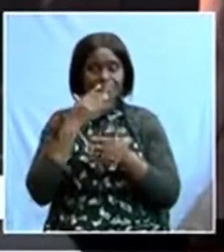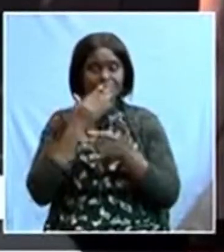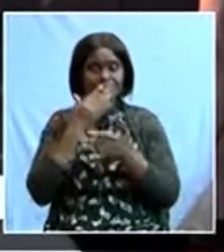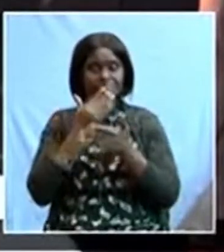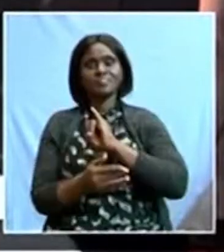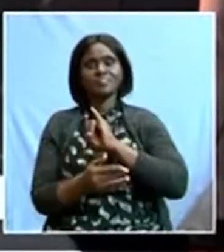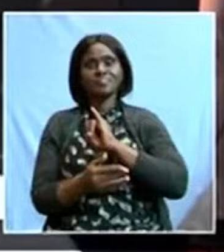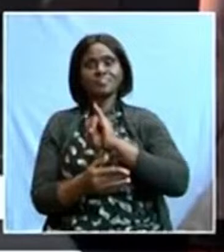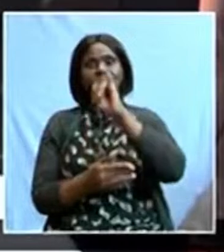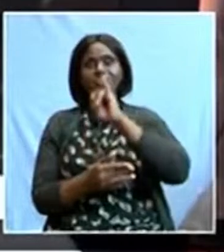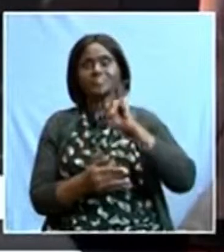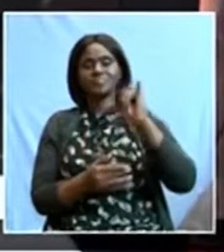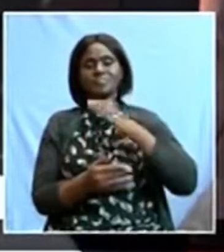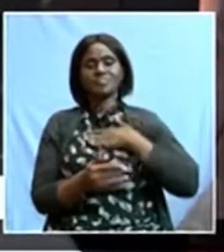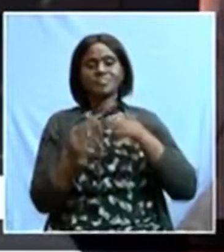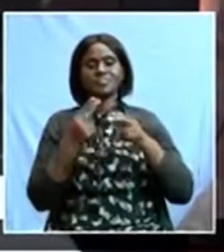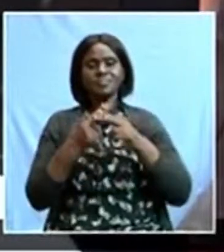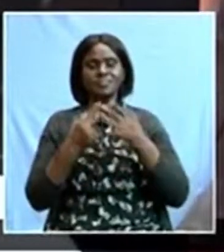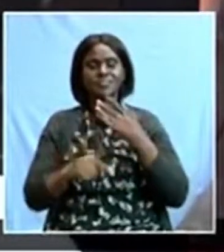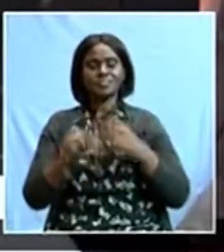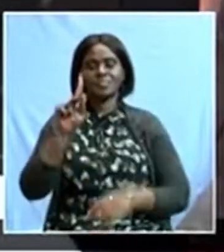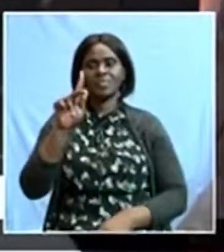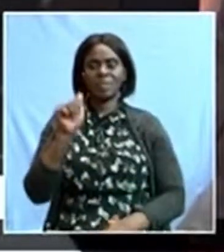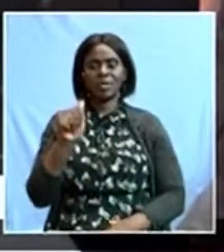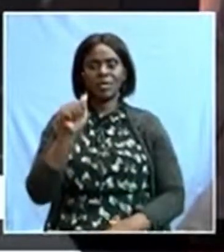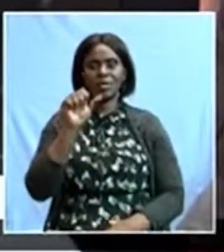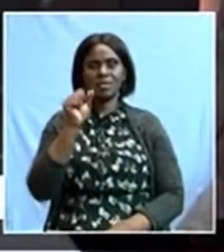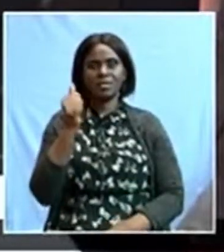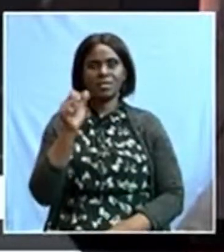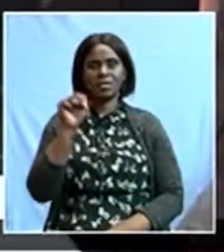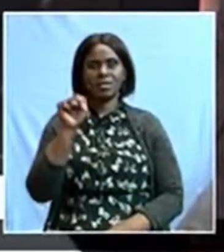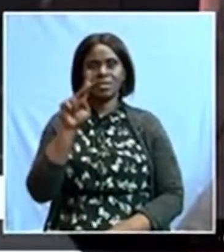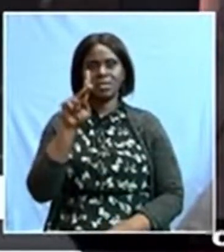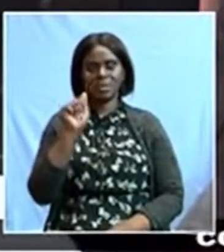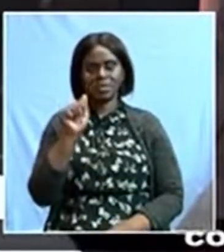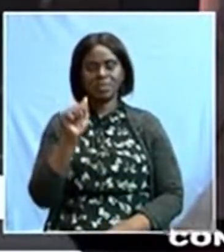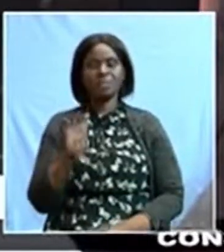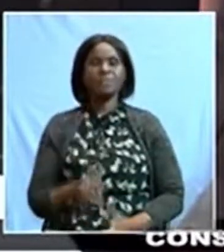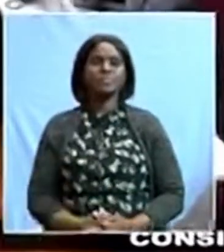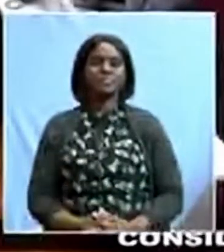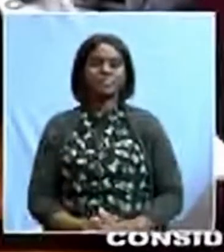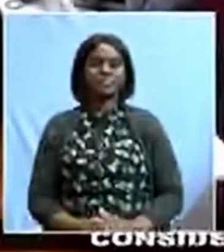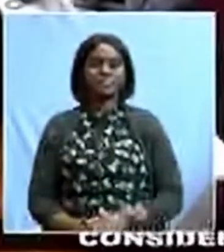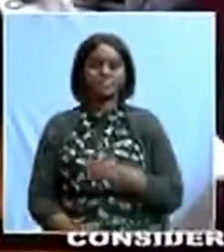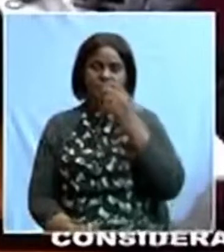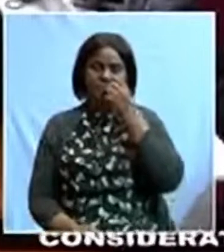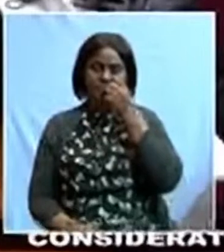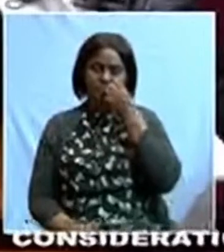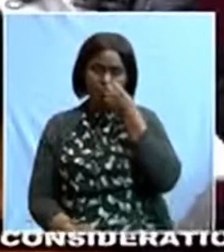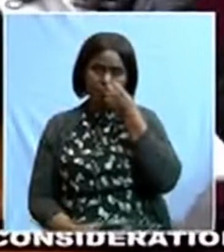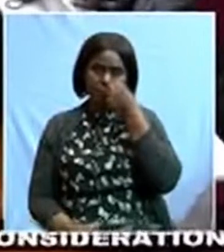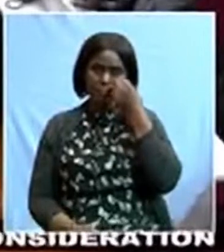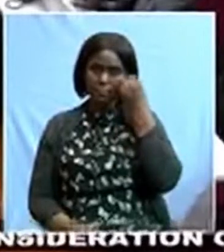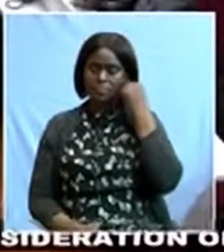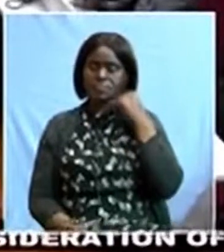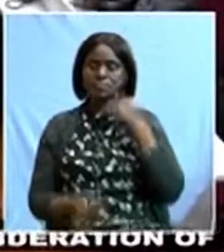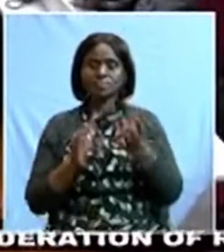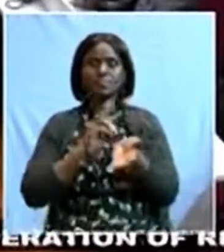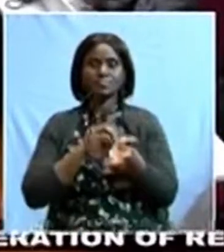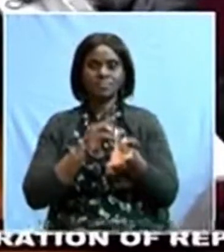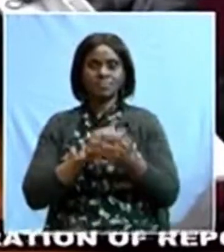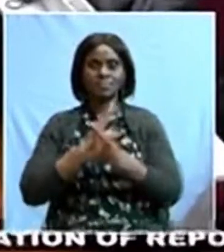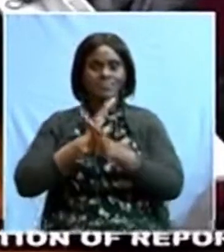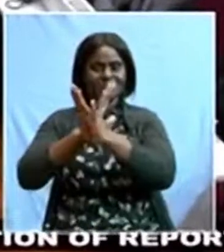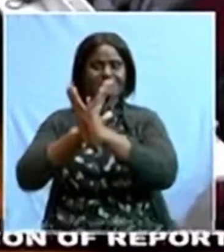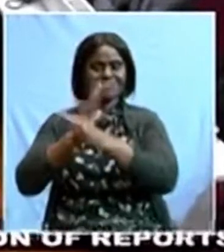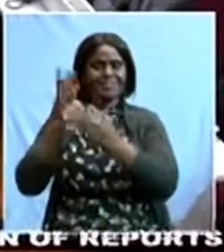morning, Itezhi. My name is Mulumbenj Kasanka from the Local Government Service Commission. Thank you. Honorable Dr. Mwanza has blocked my